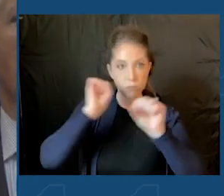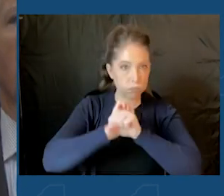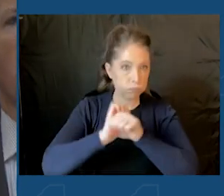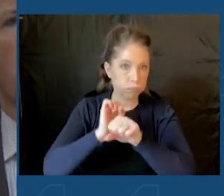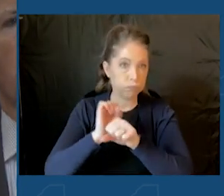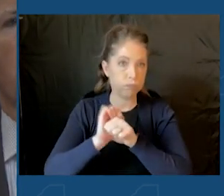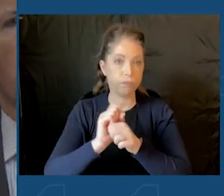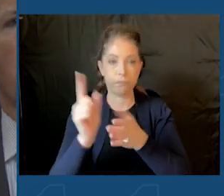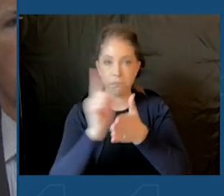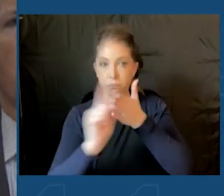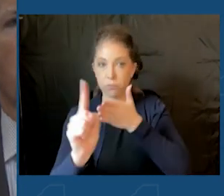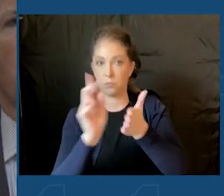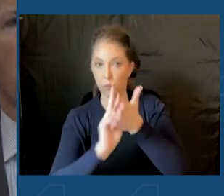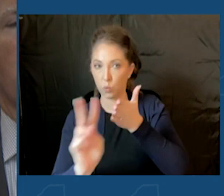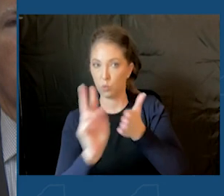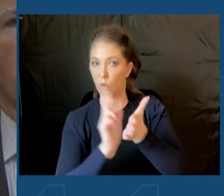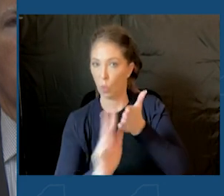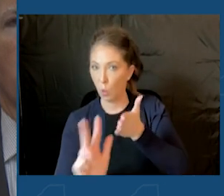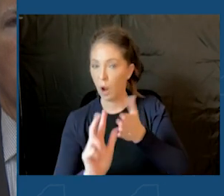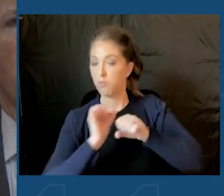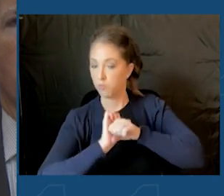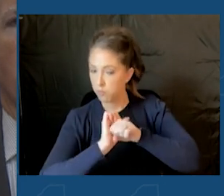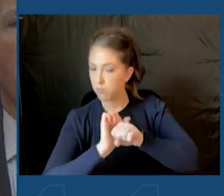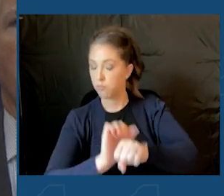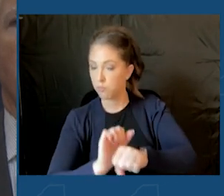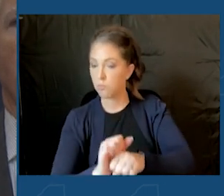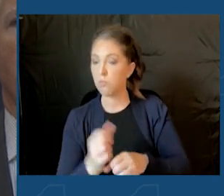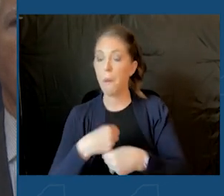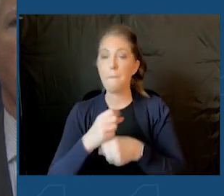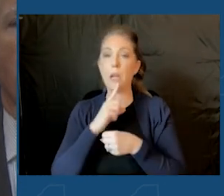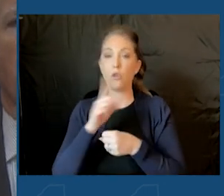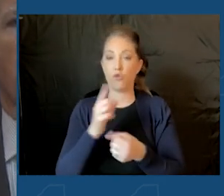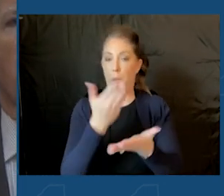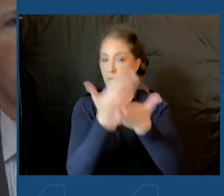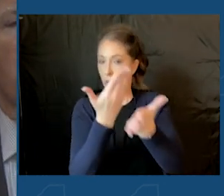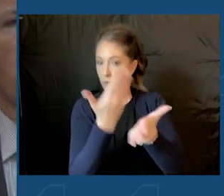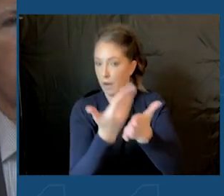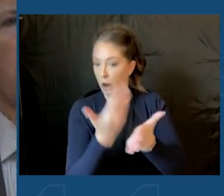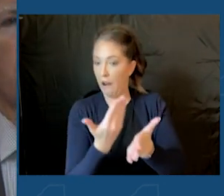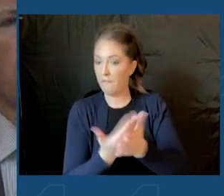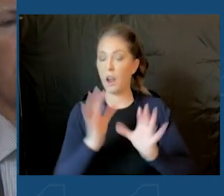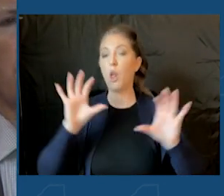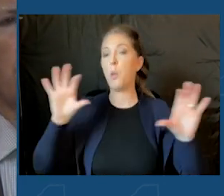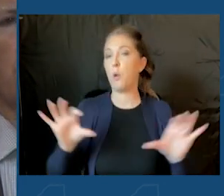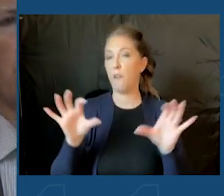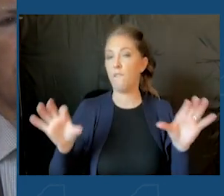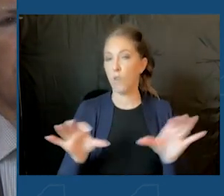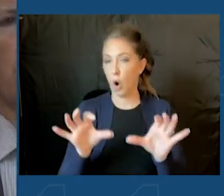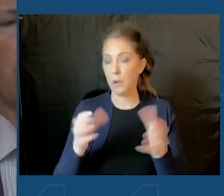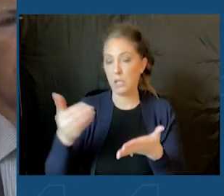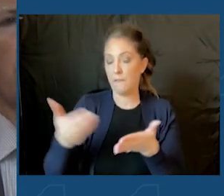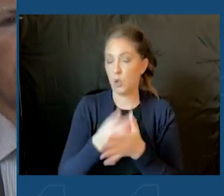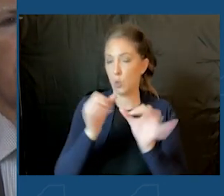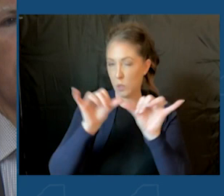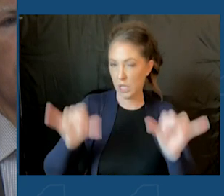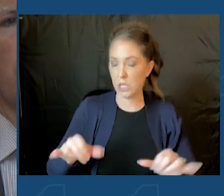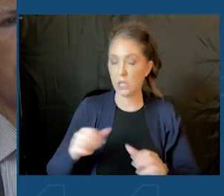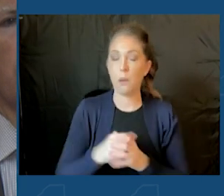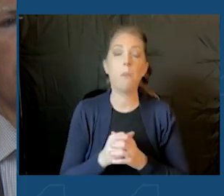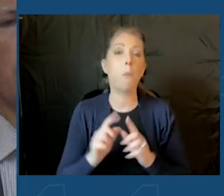weeks to make sure that we can verify the performance of the new system. But it is